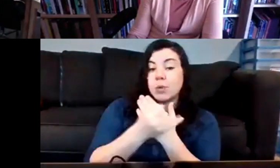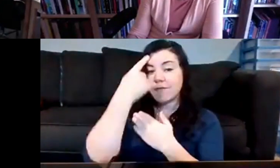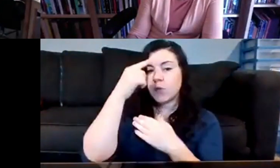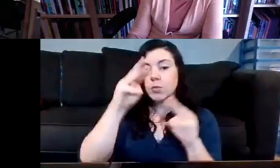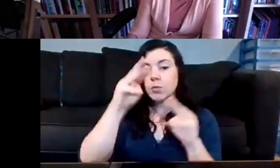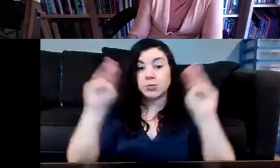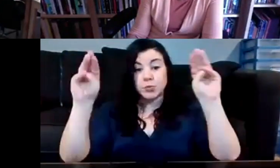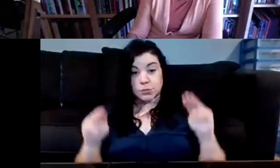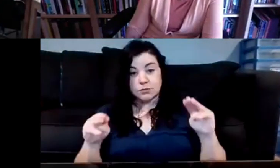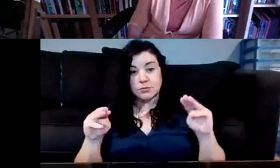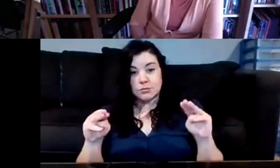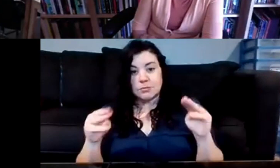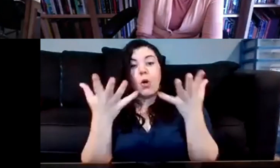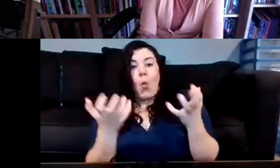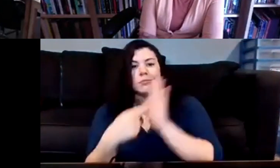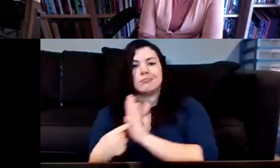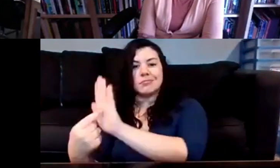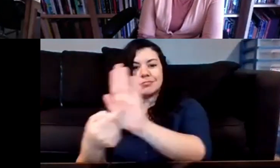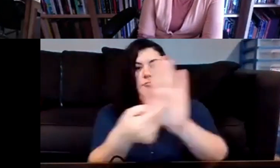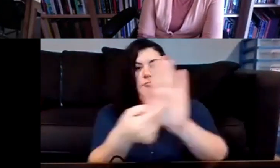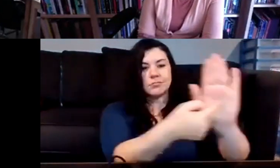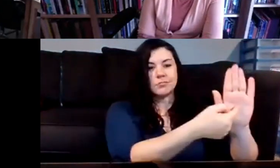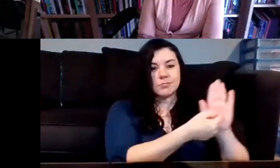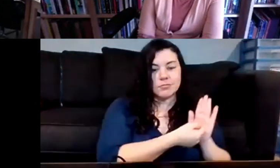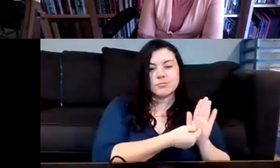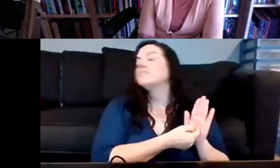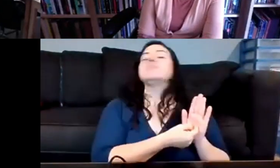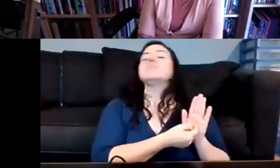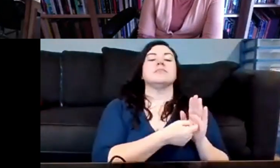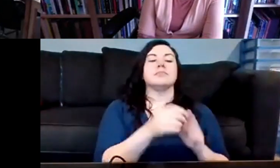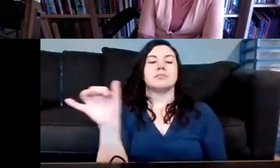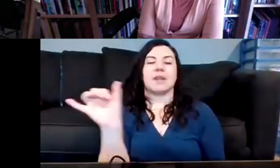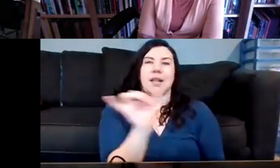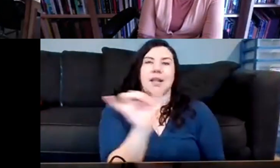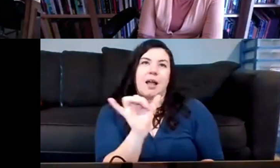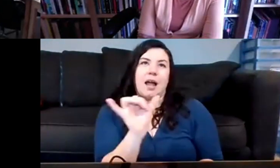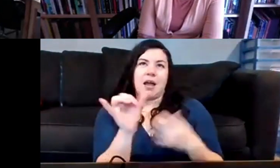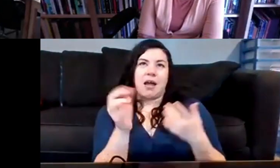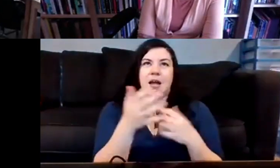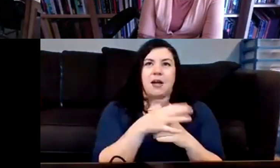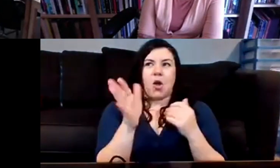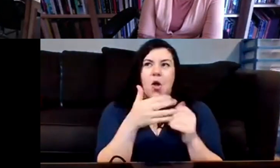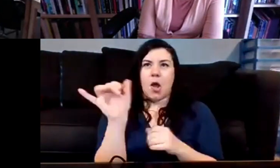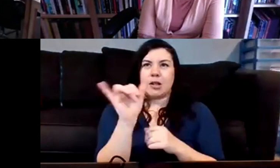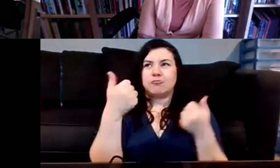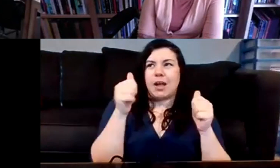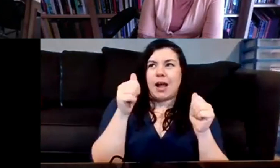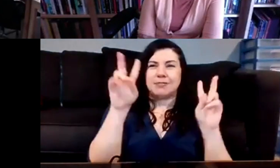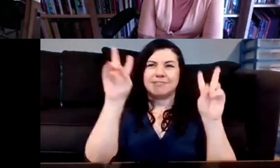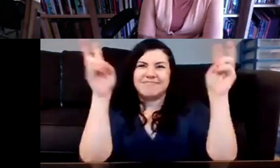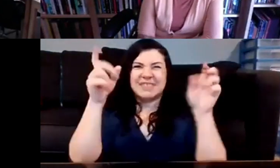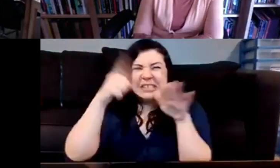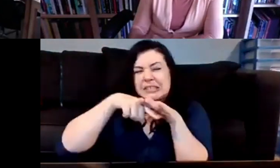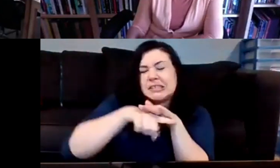want to kind of, I think of it as a sleight of hand kind of thing, the smoke and mirrors. It's to go, this is what it is, and then